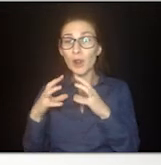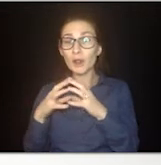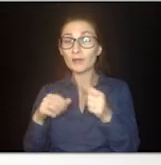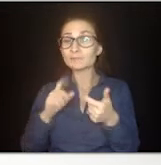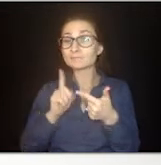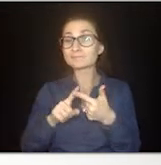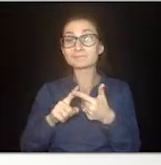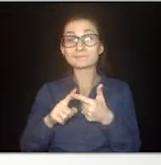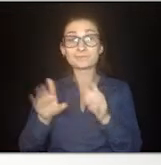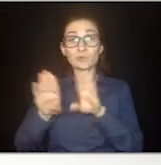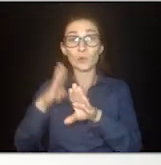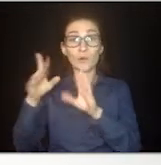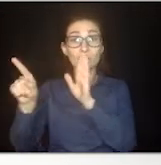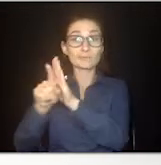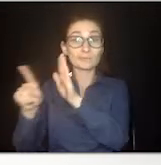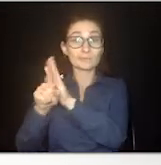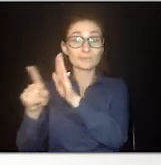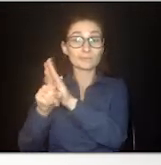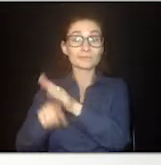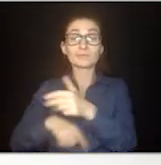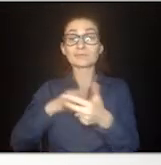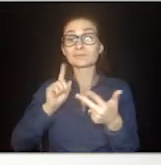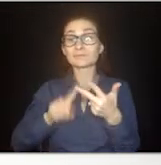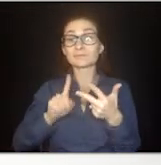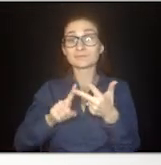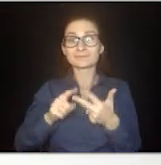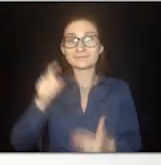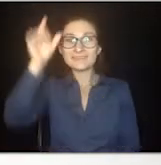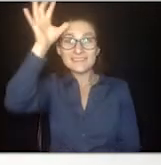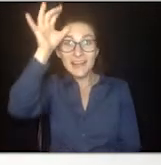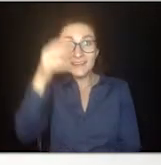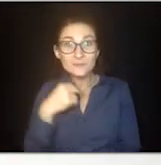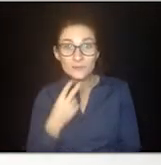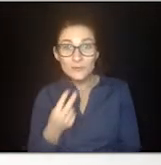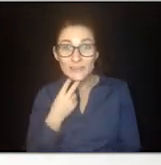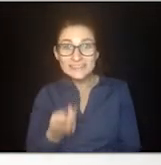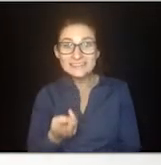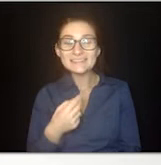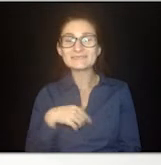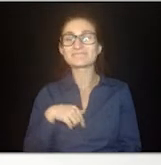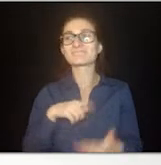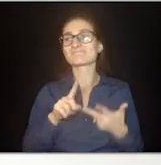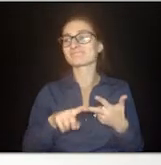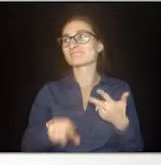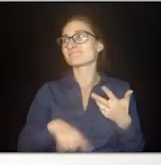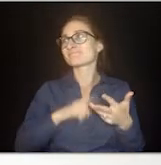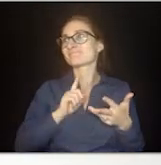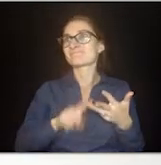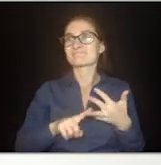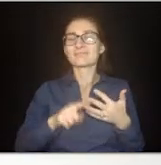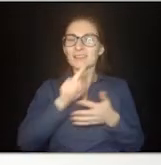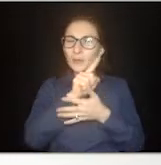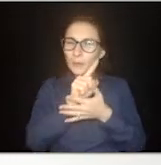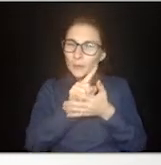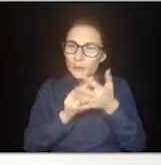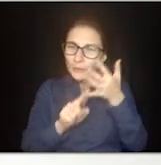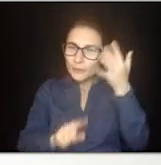may be the sound of the doorbell. It might be the sound of Dad's voice. It might be,